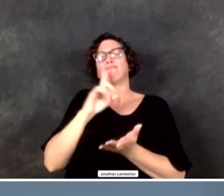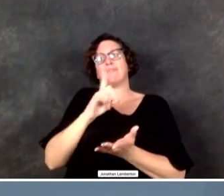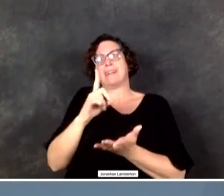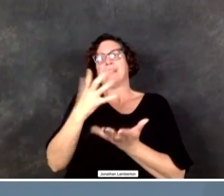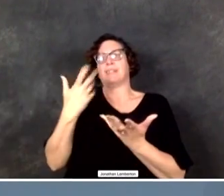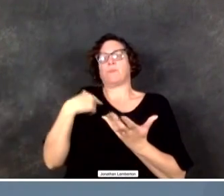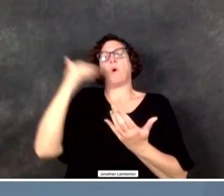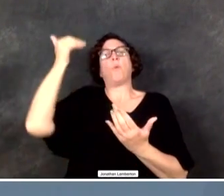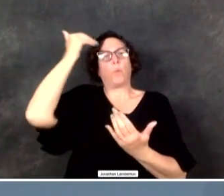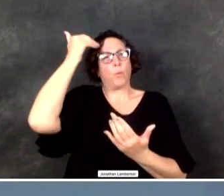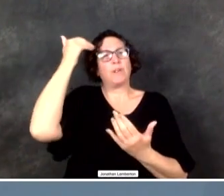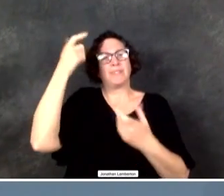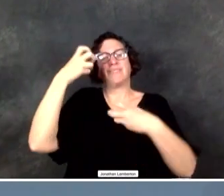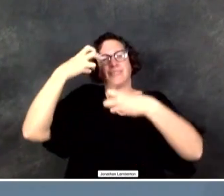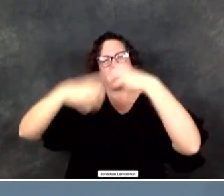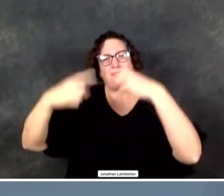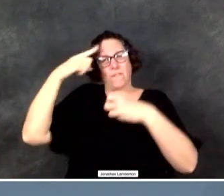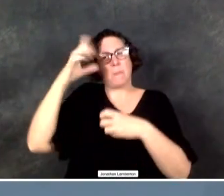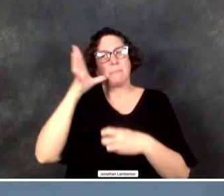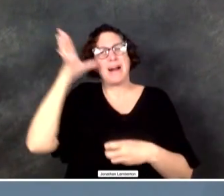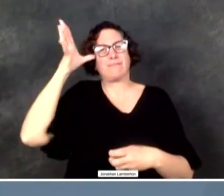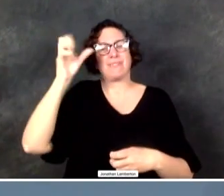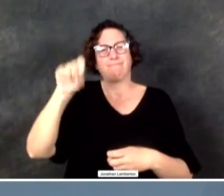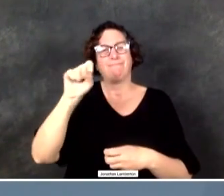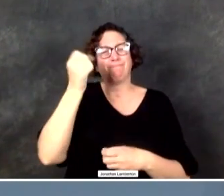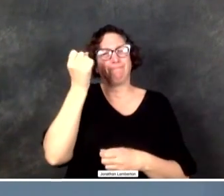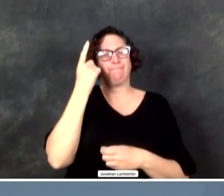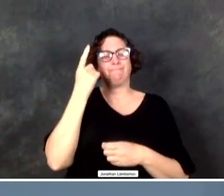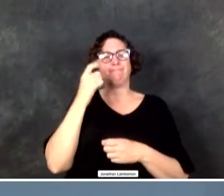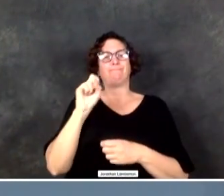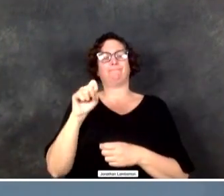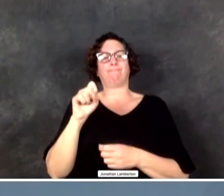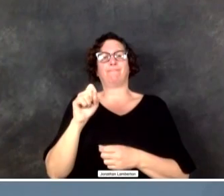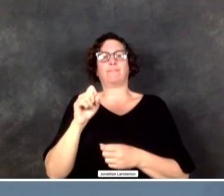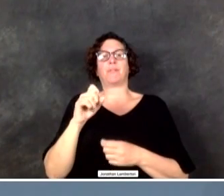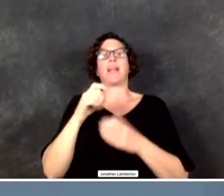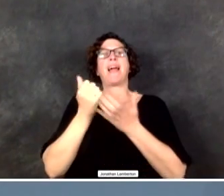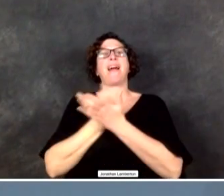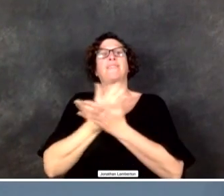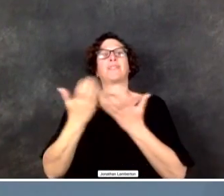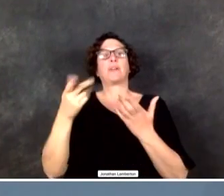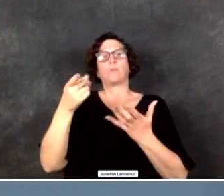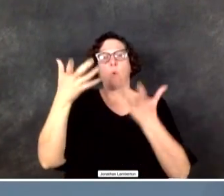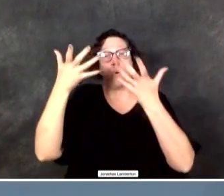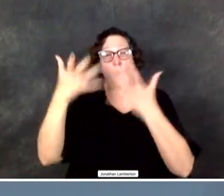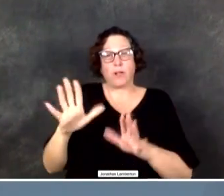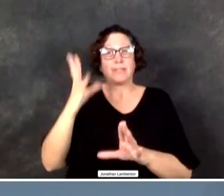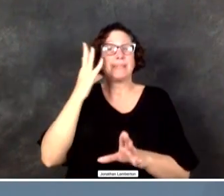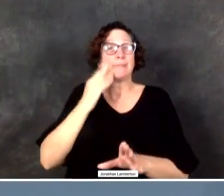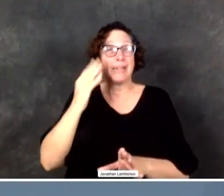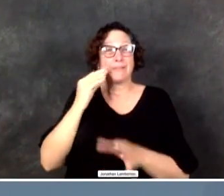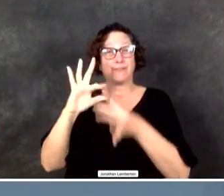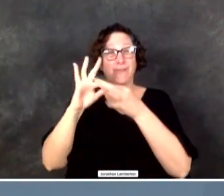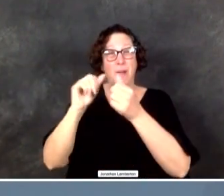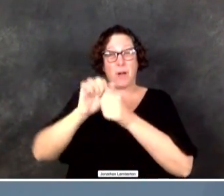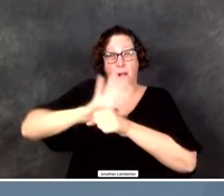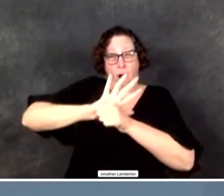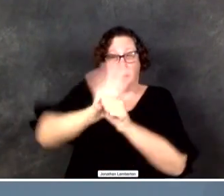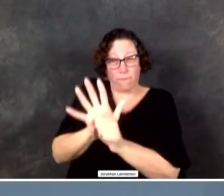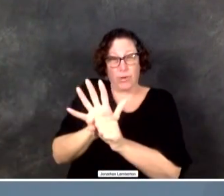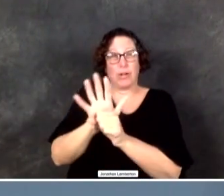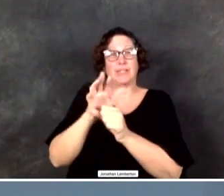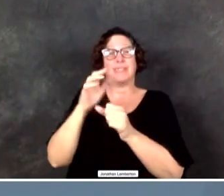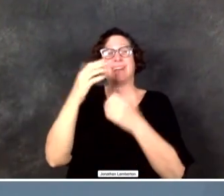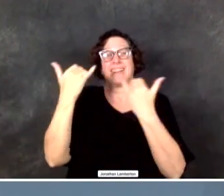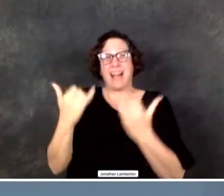traumatic event for families as well. All of the things that you may be dealing with on top of, now you're been drafted into the teaching